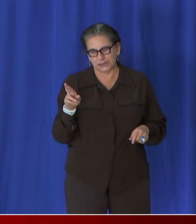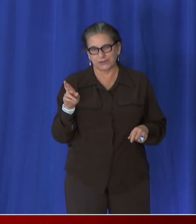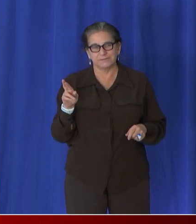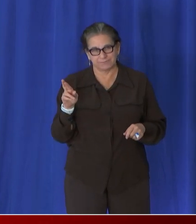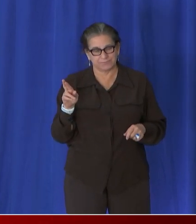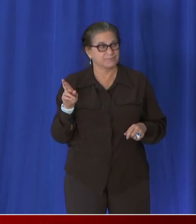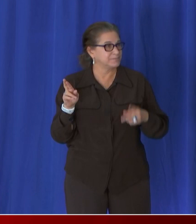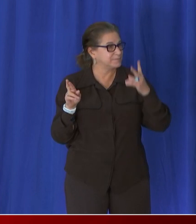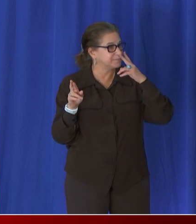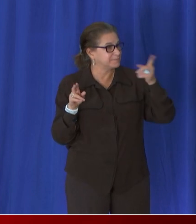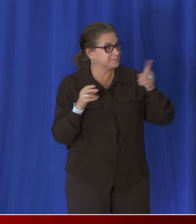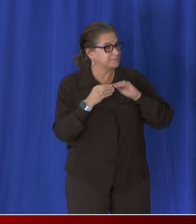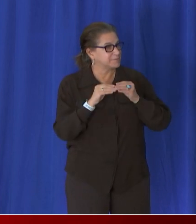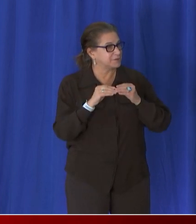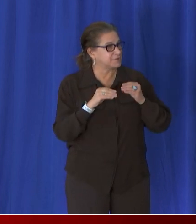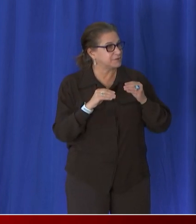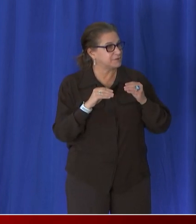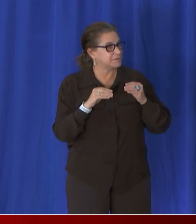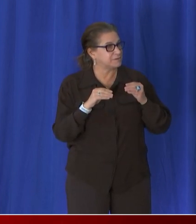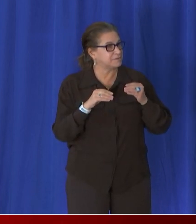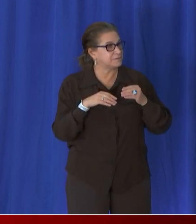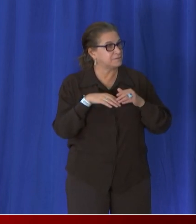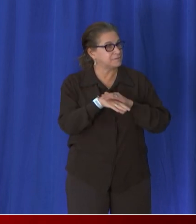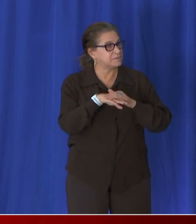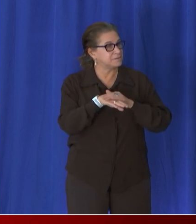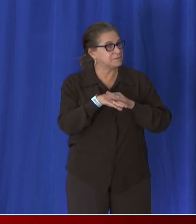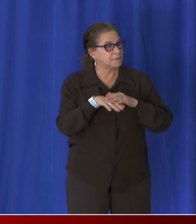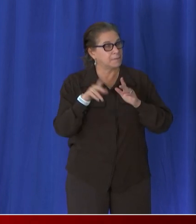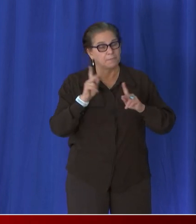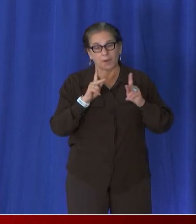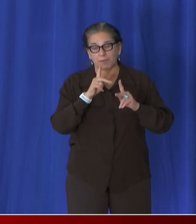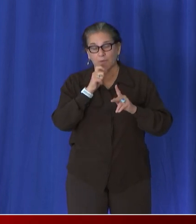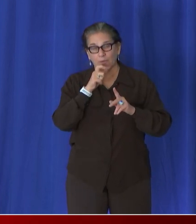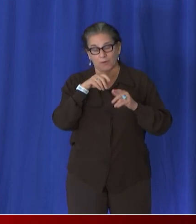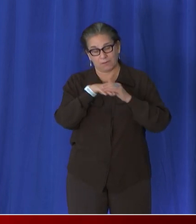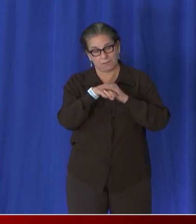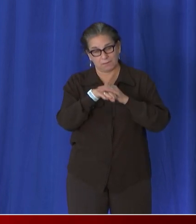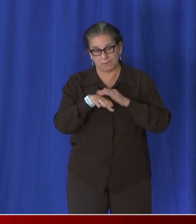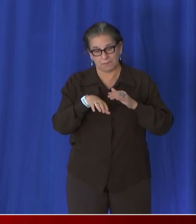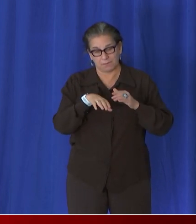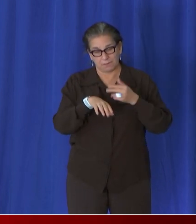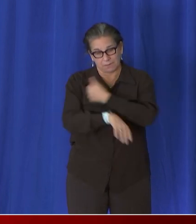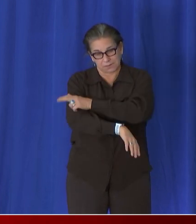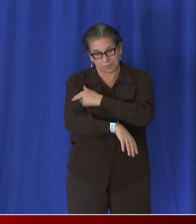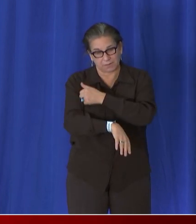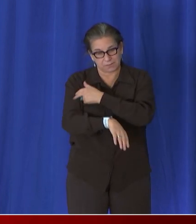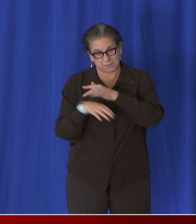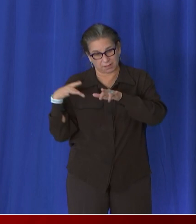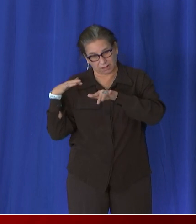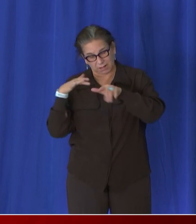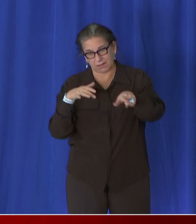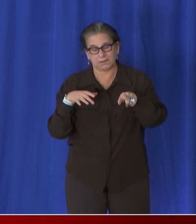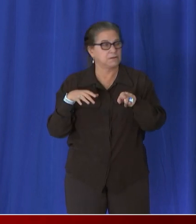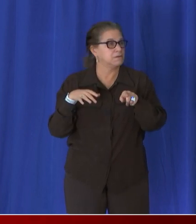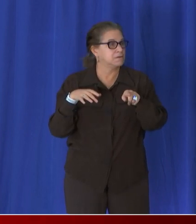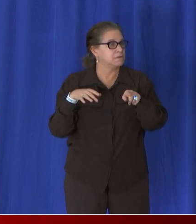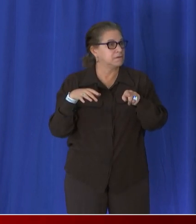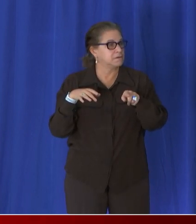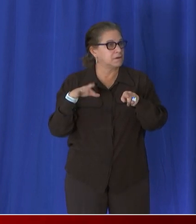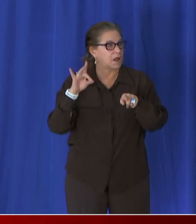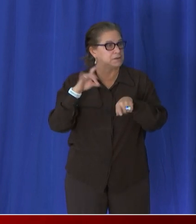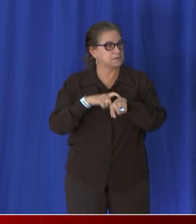leads to hospitalization or death. What we see is that individuals are 8 times more likely if they're unvaccinated to end up in the